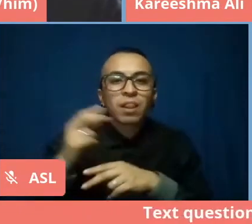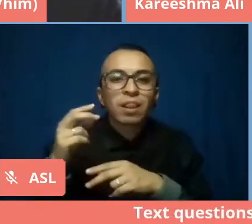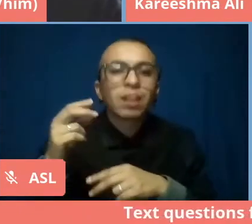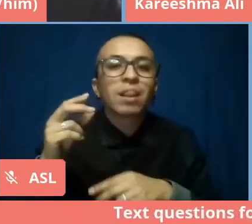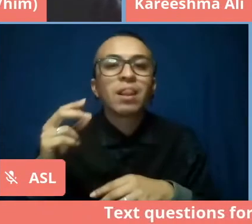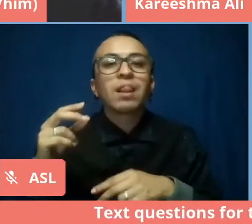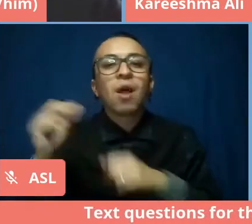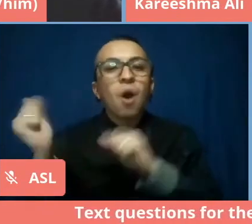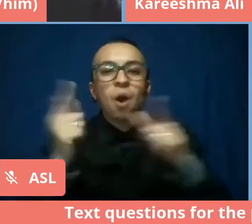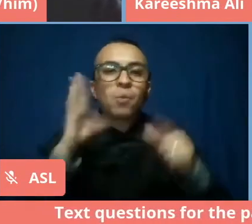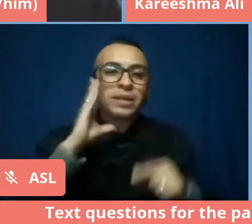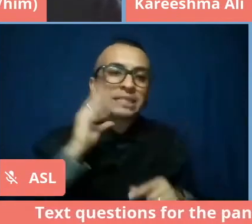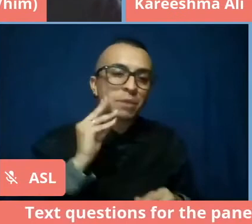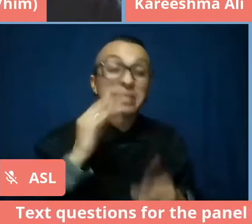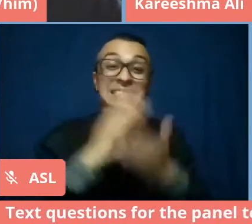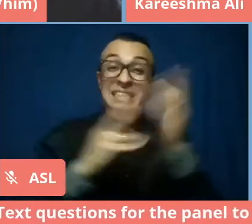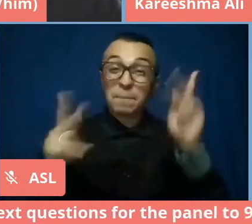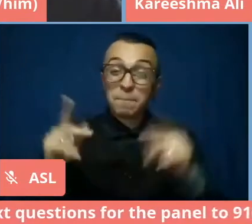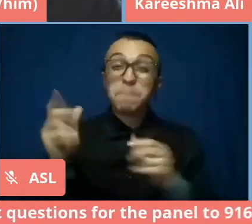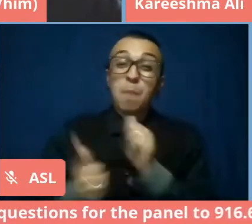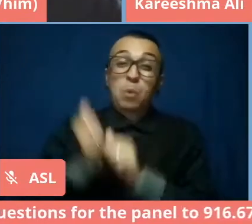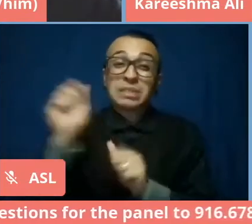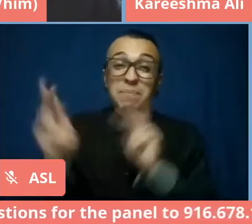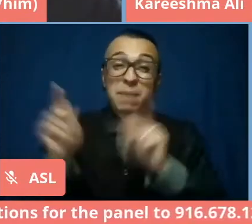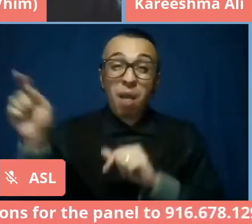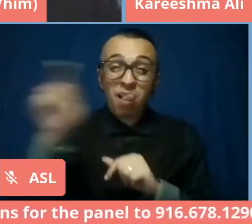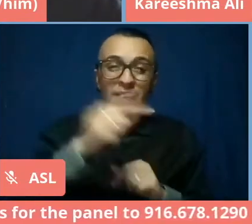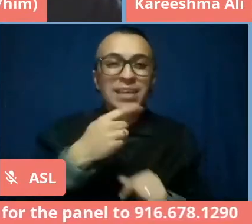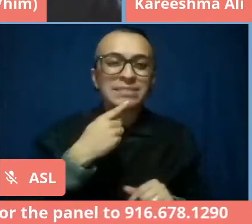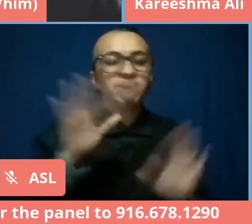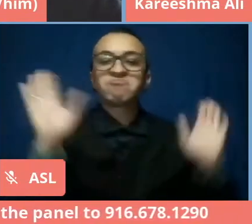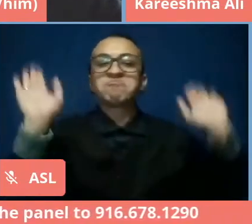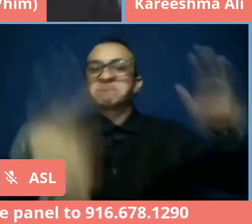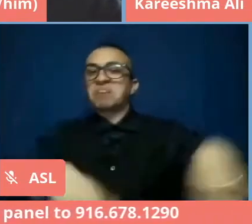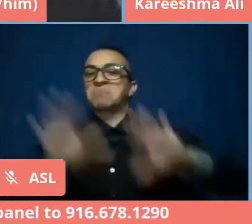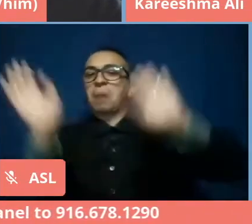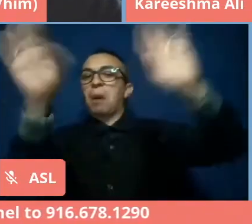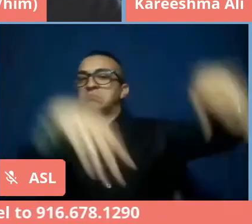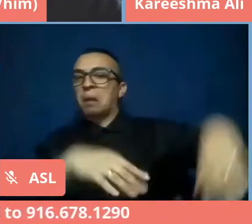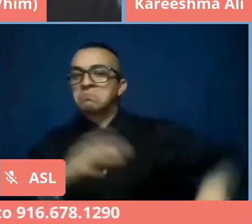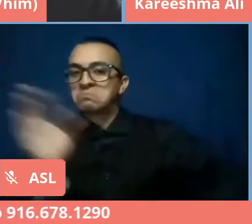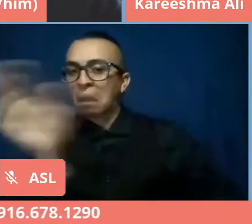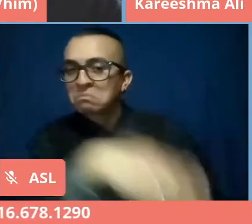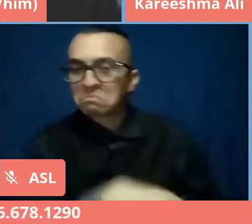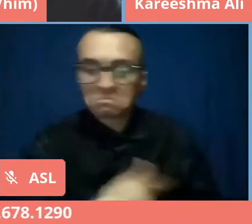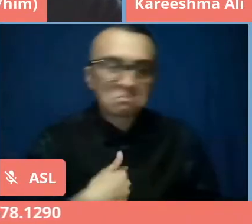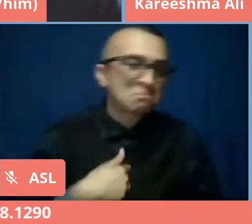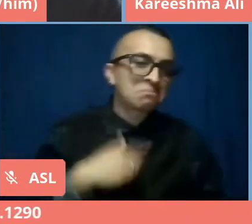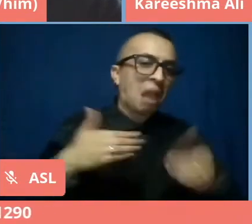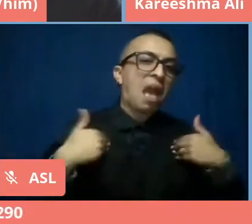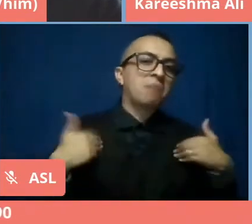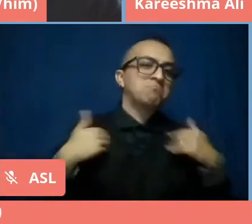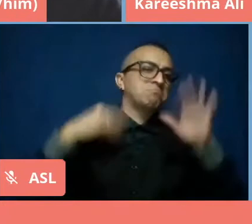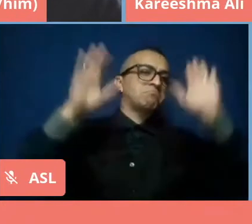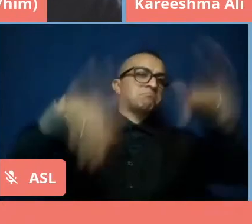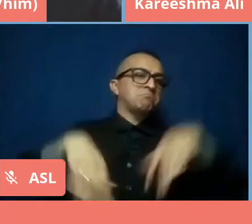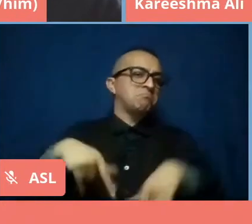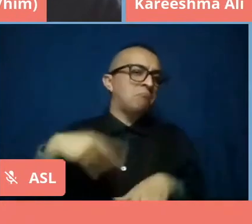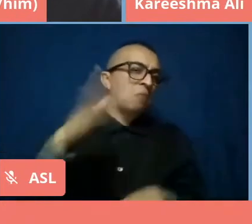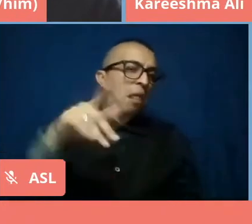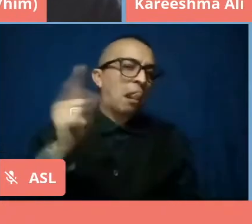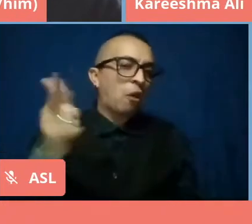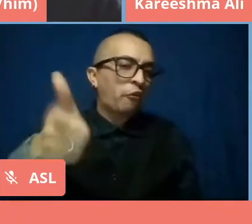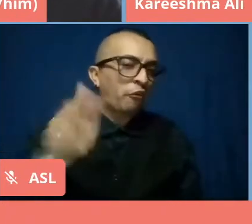think about, or something that I won't have to deal with for a very long time. So let me not think about it. But when people start to view